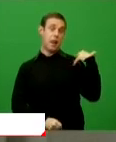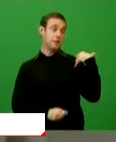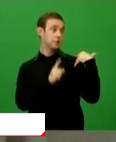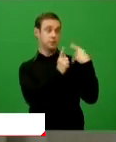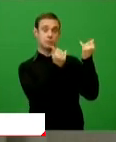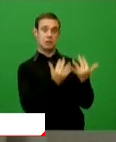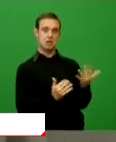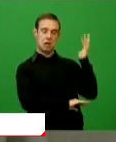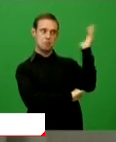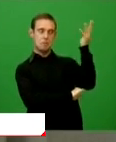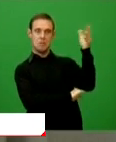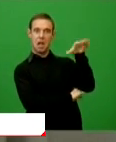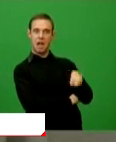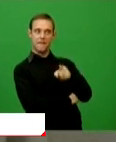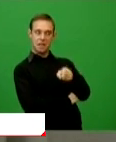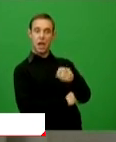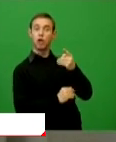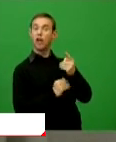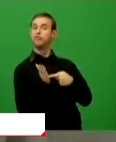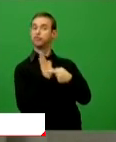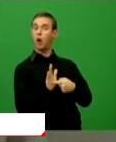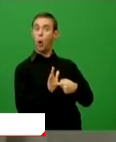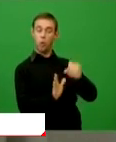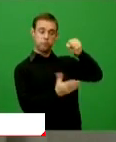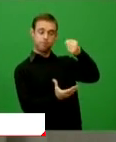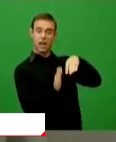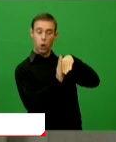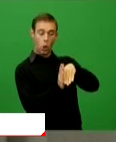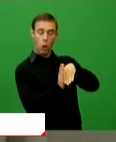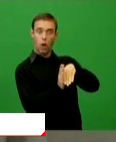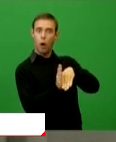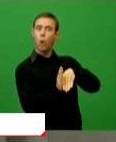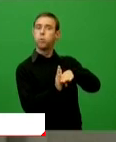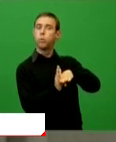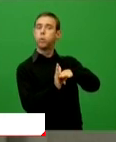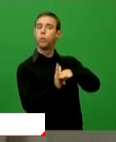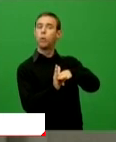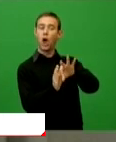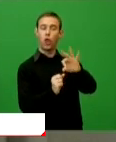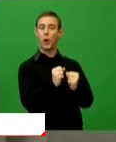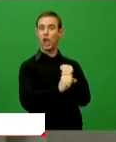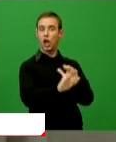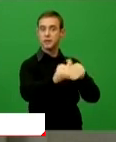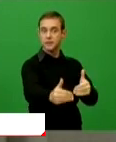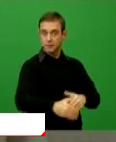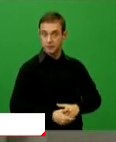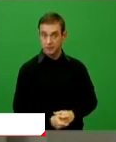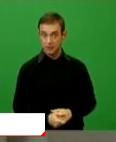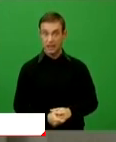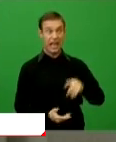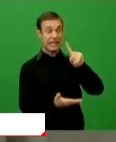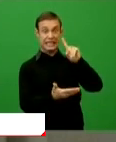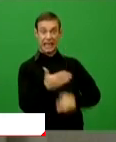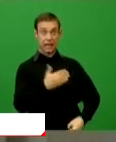pace of deficit reduction over the next 3 years. Lower tax revenues relative to